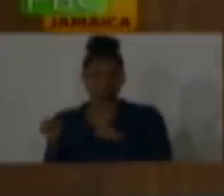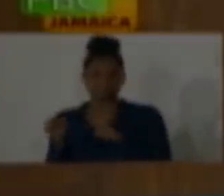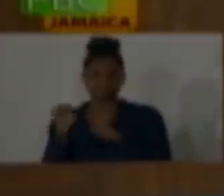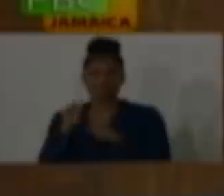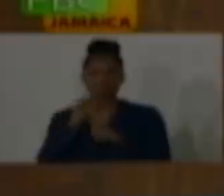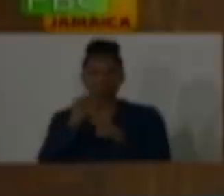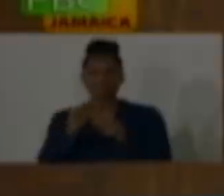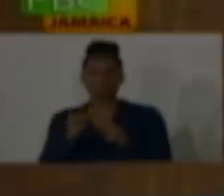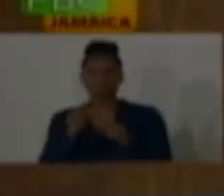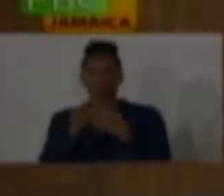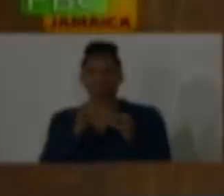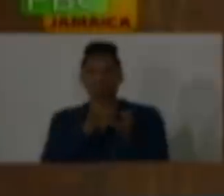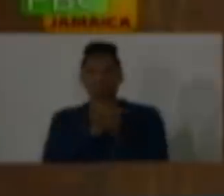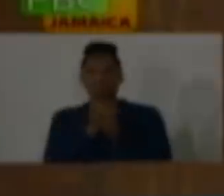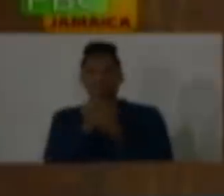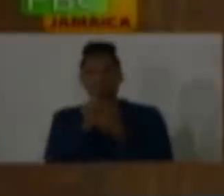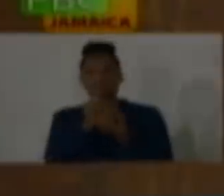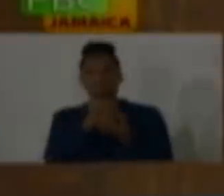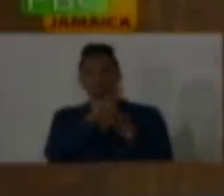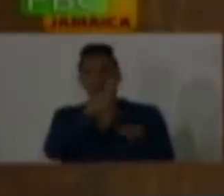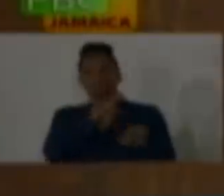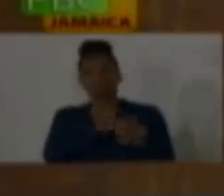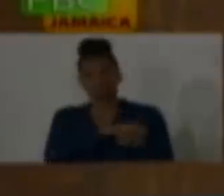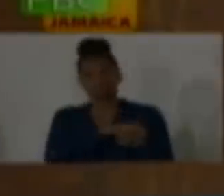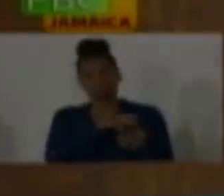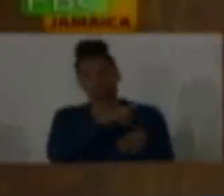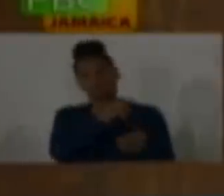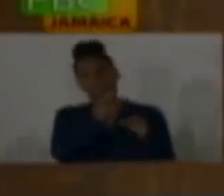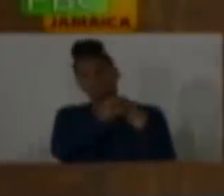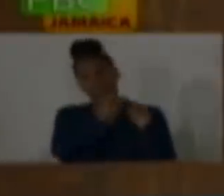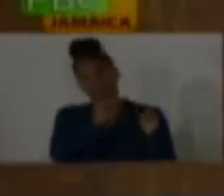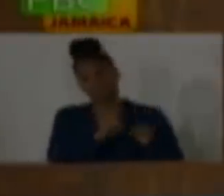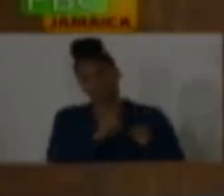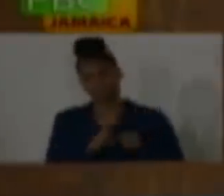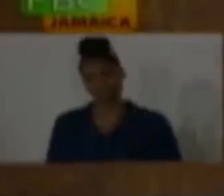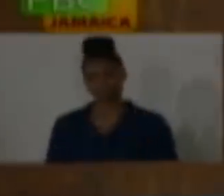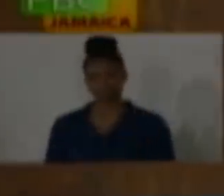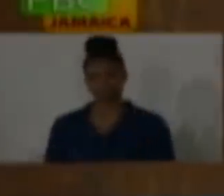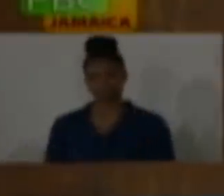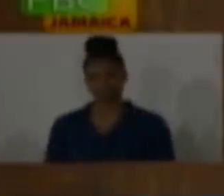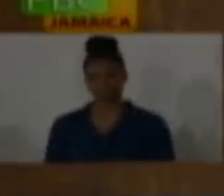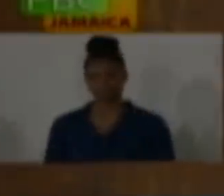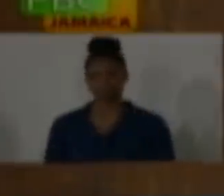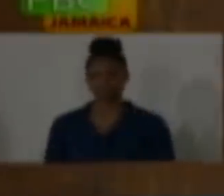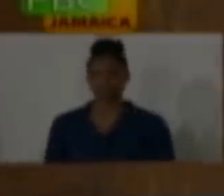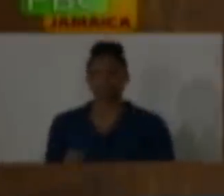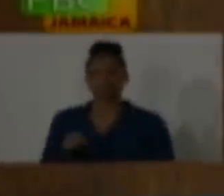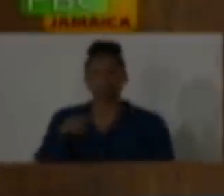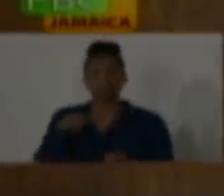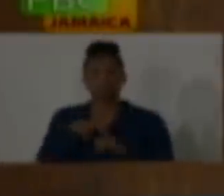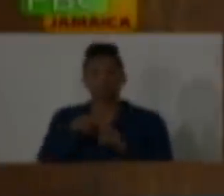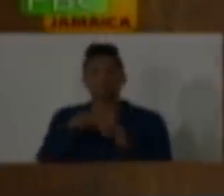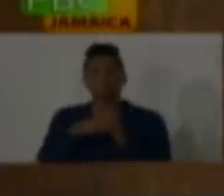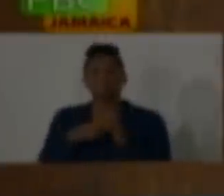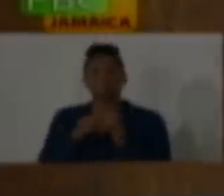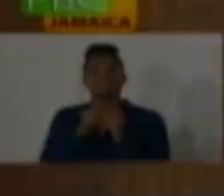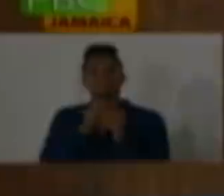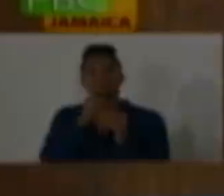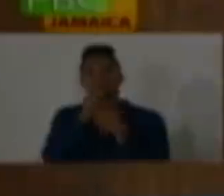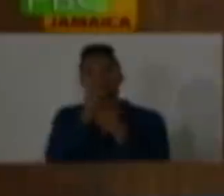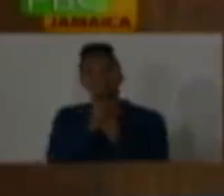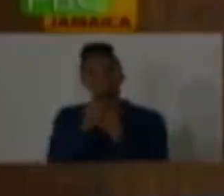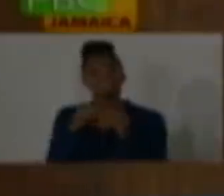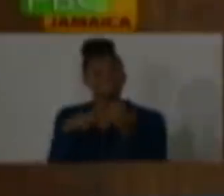a revenue collection exercise, essentially, which is what a ticketing system is. This approach means that everybody who gets a ticket